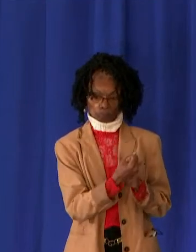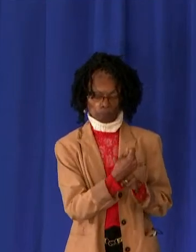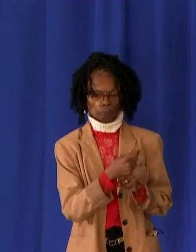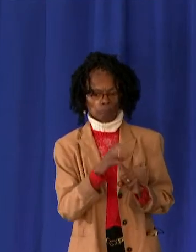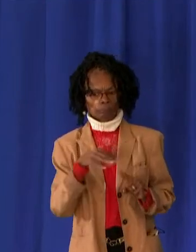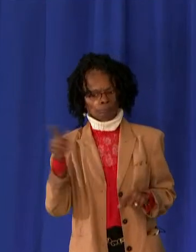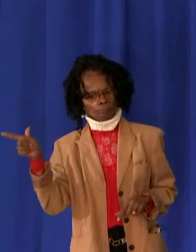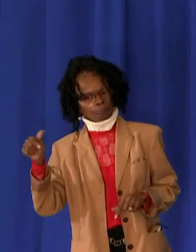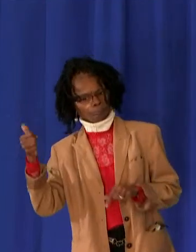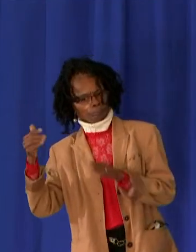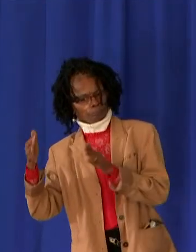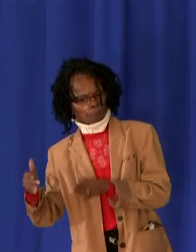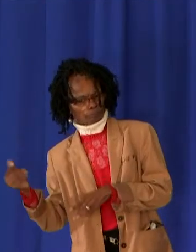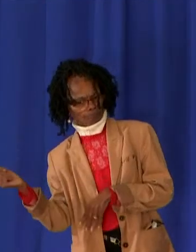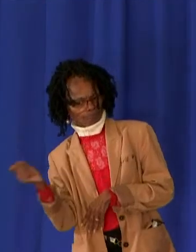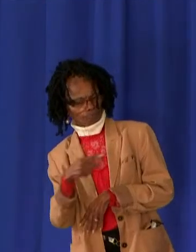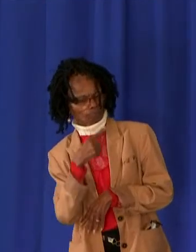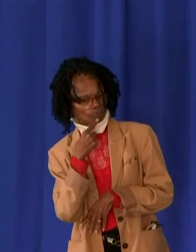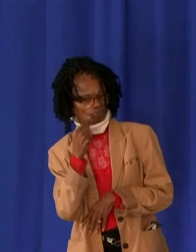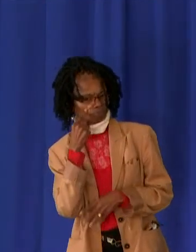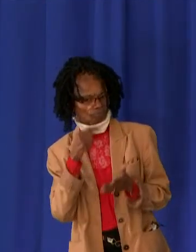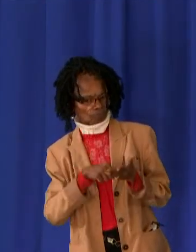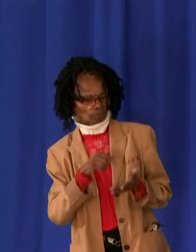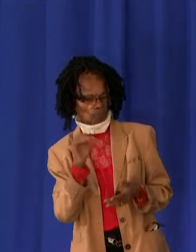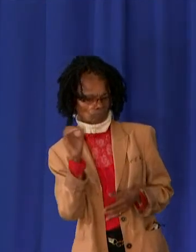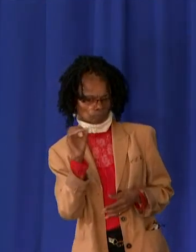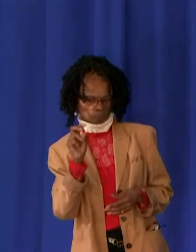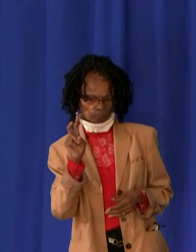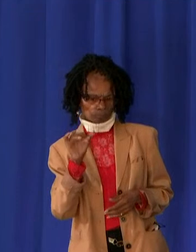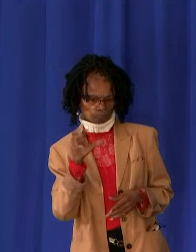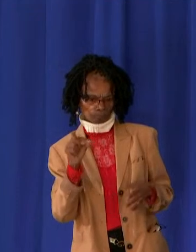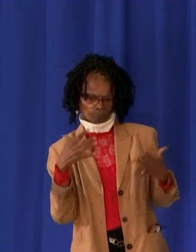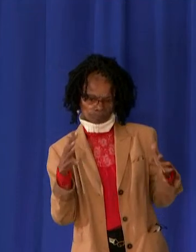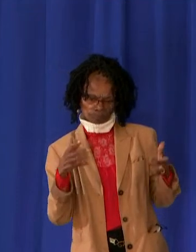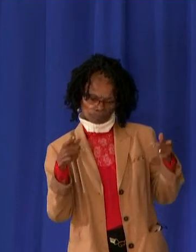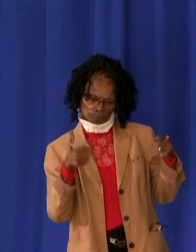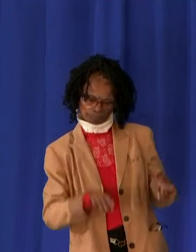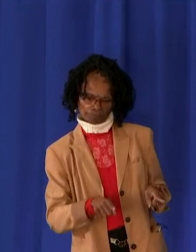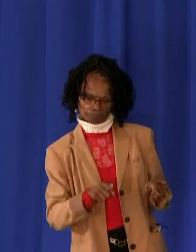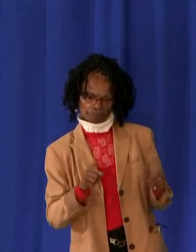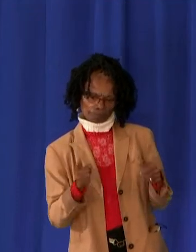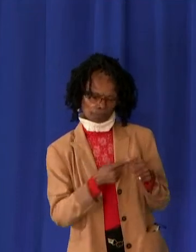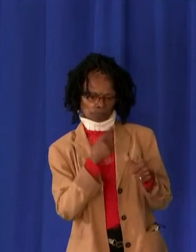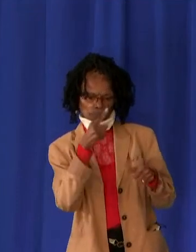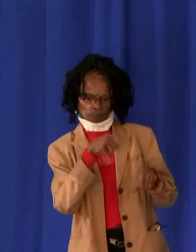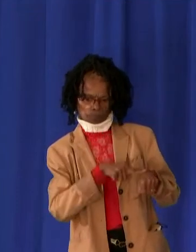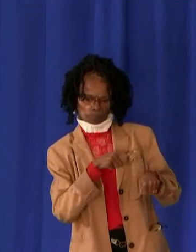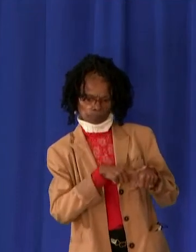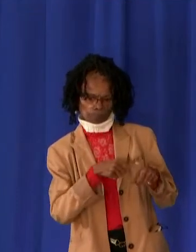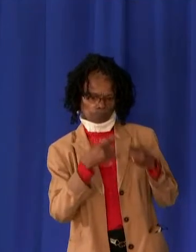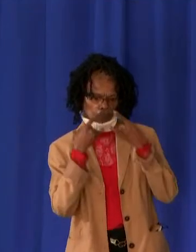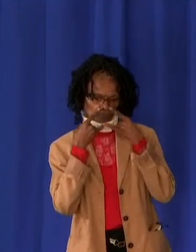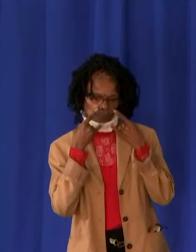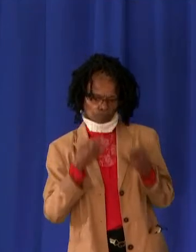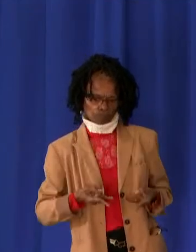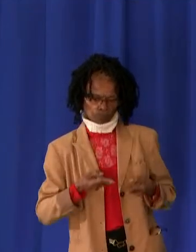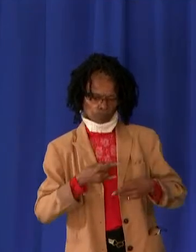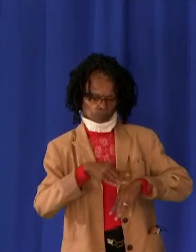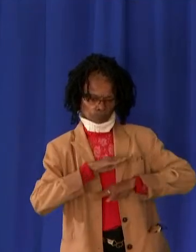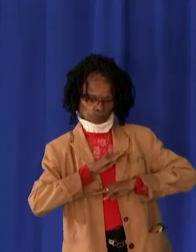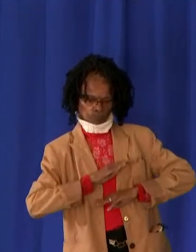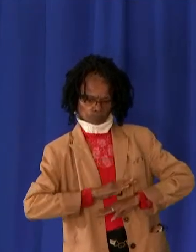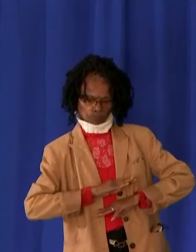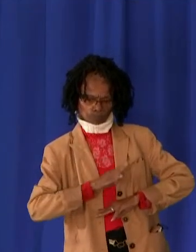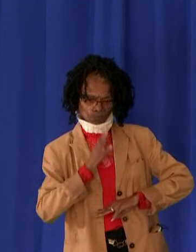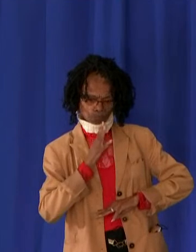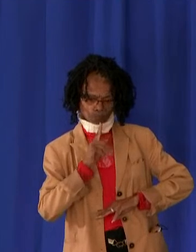you talk about, we saw the Omicron variant came right after you first dialed back the indoor mask mandate. Is there any concern, maybe